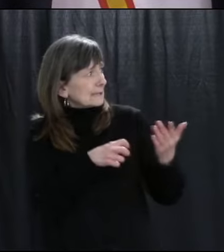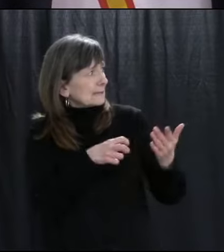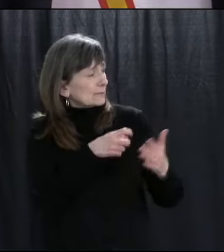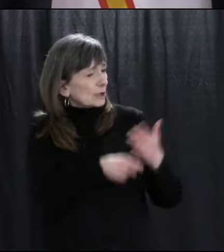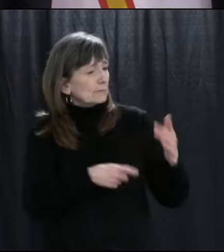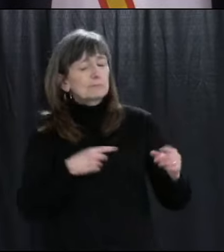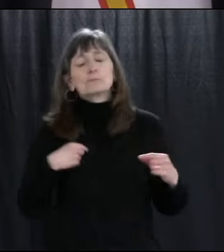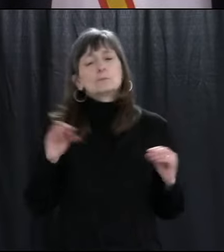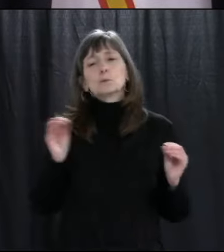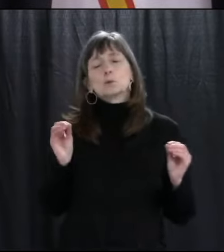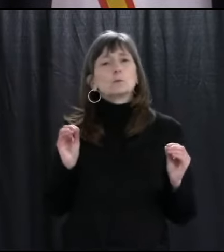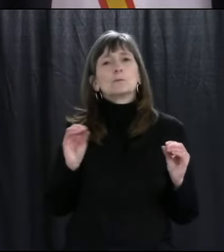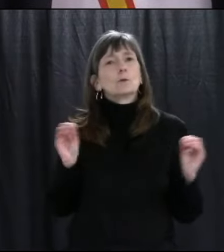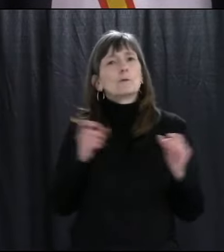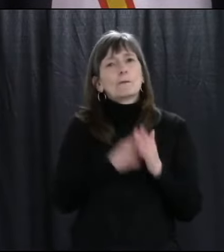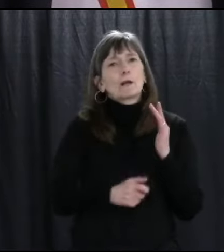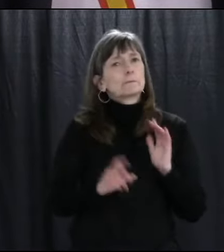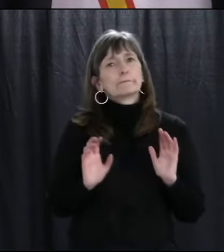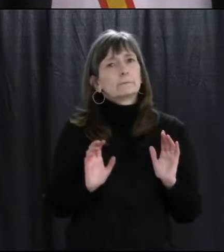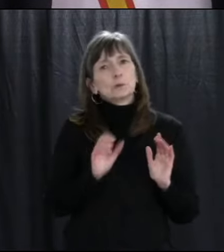at the moment.